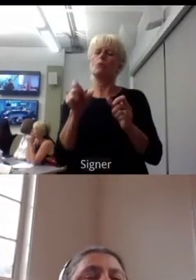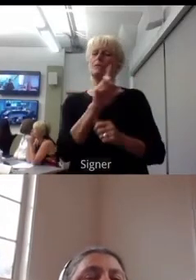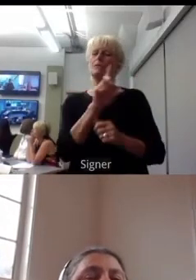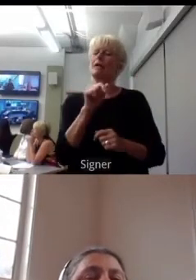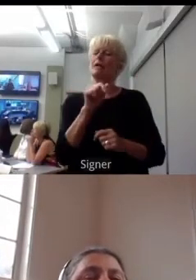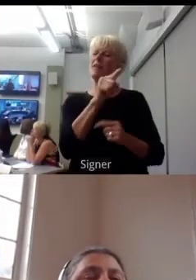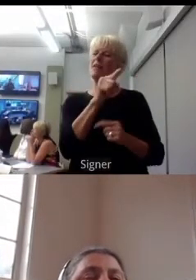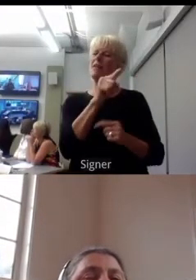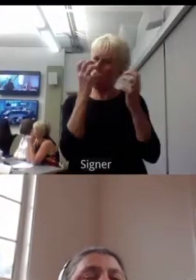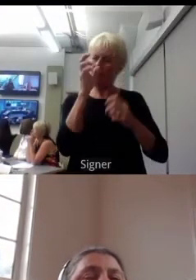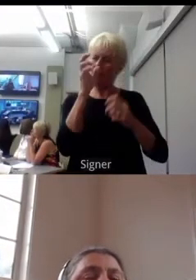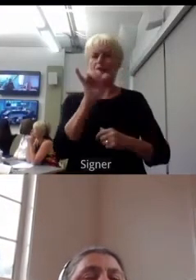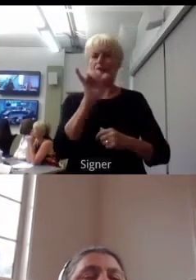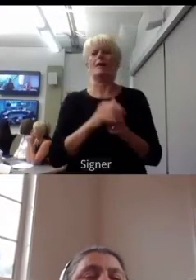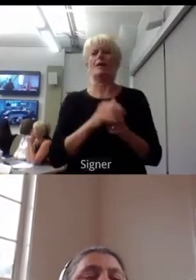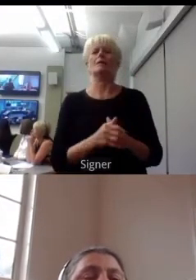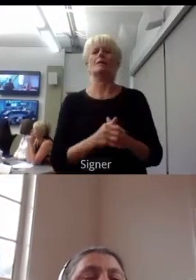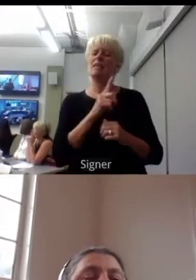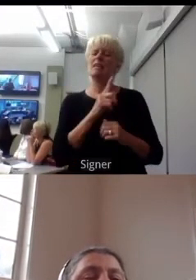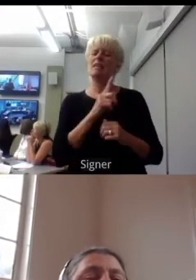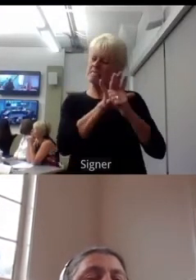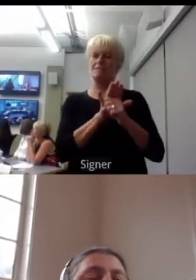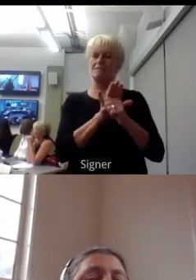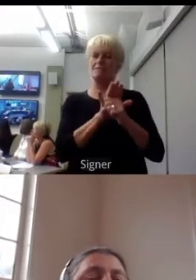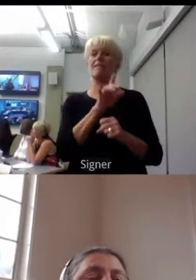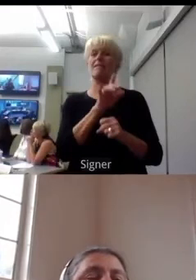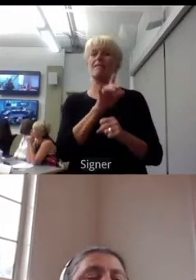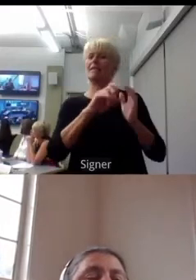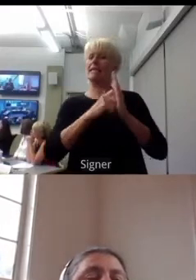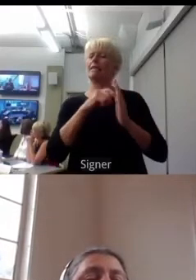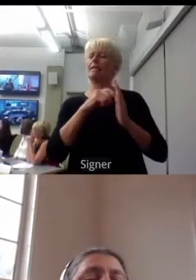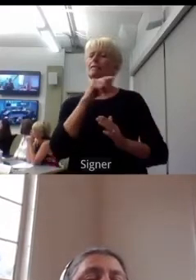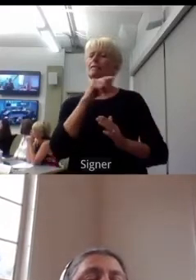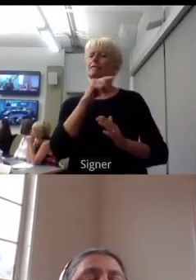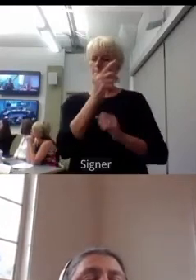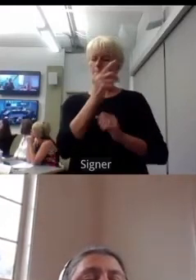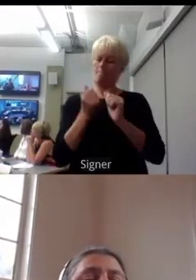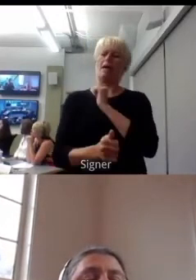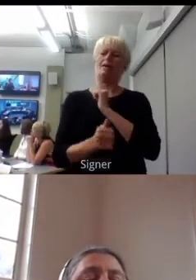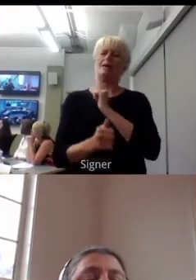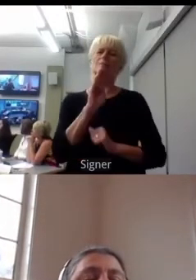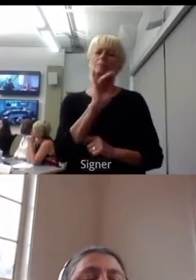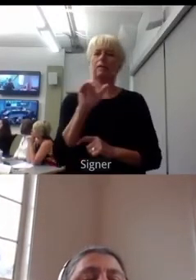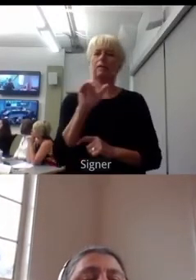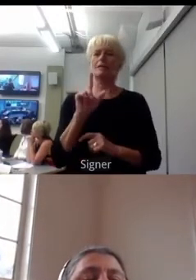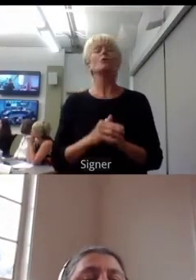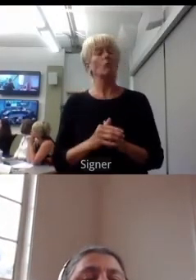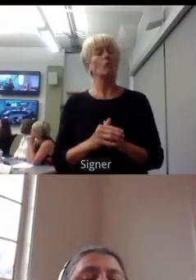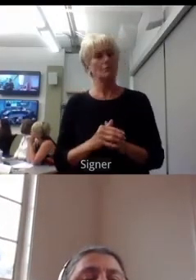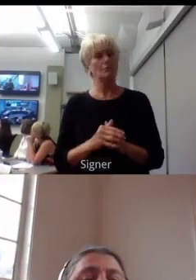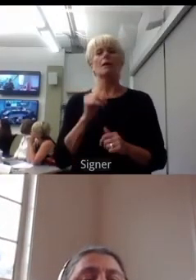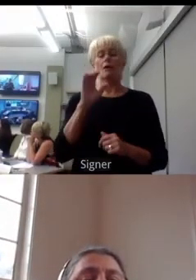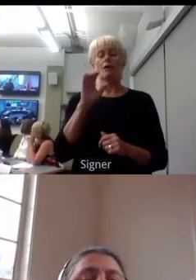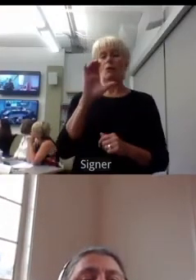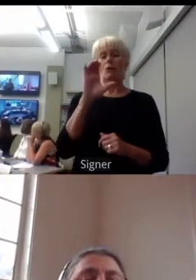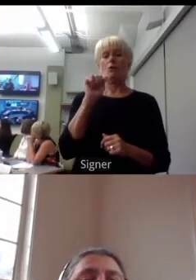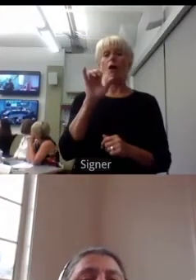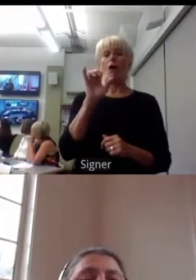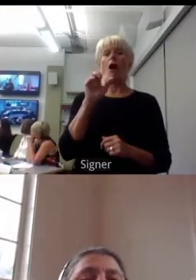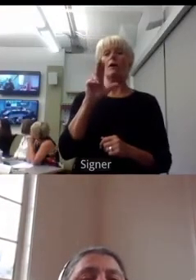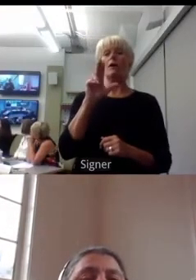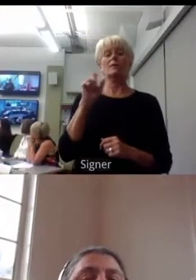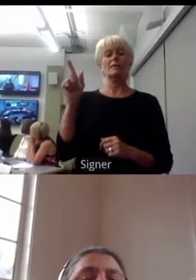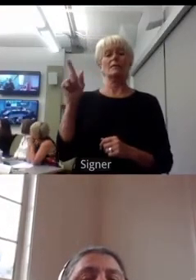critical to getting the bill passed. So I had a caucus in cabinet and didn't know what I was talking about. That was a big problem and